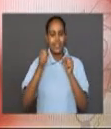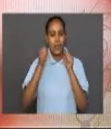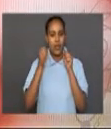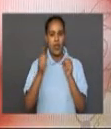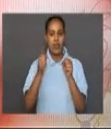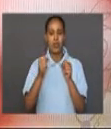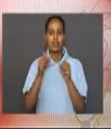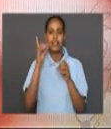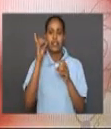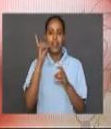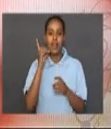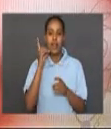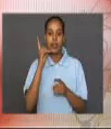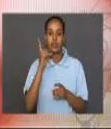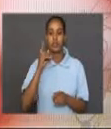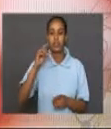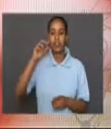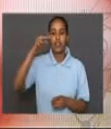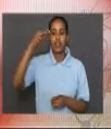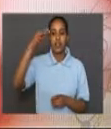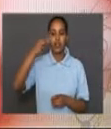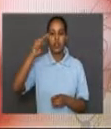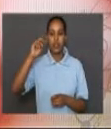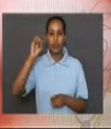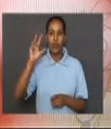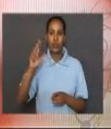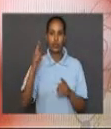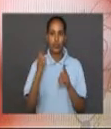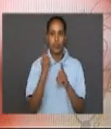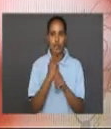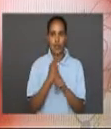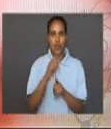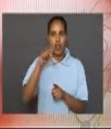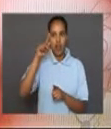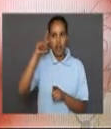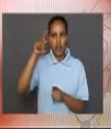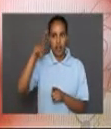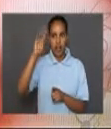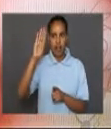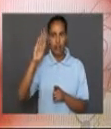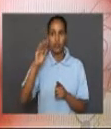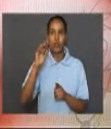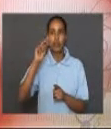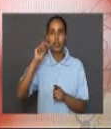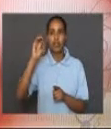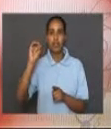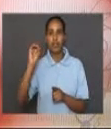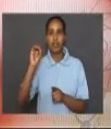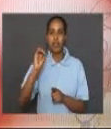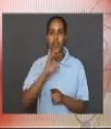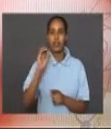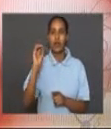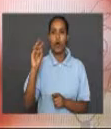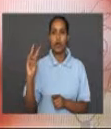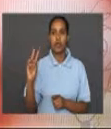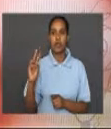impurities using the froth flotation method, which you have learned about in previous